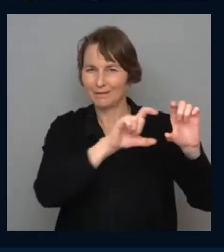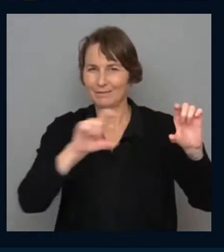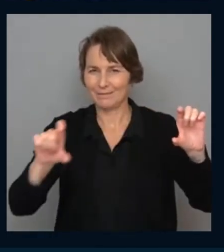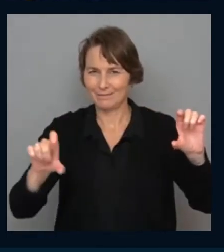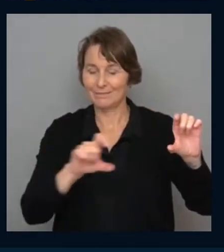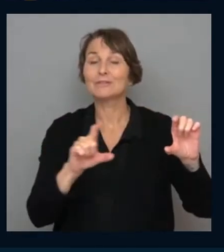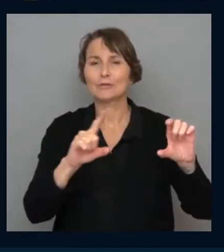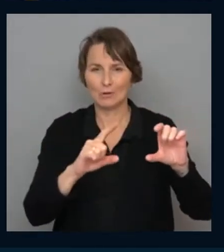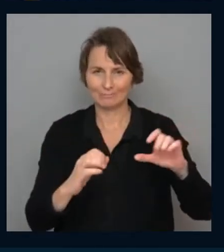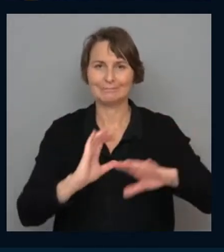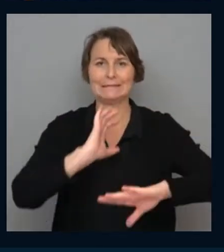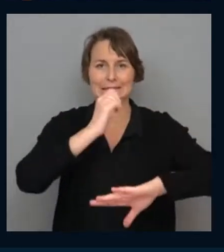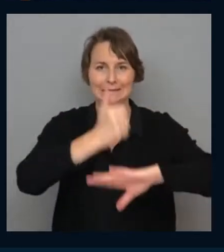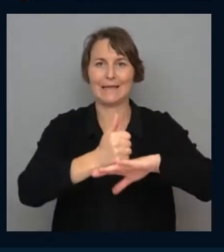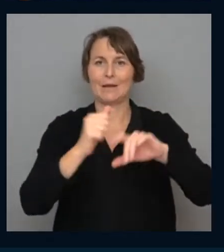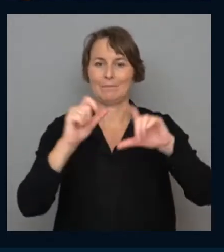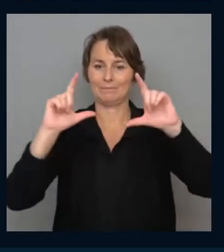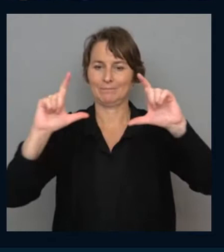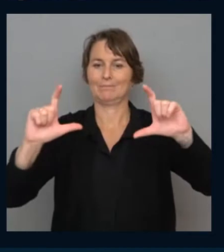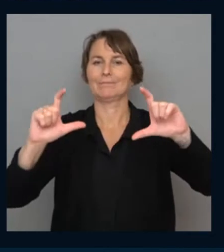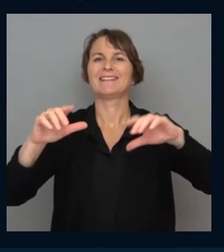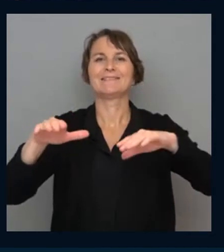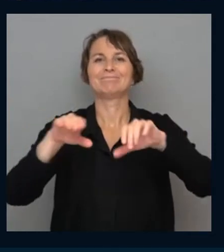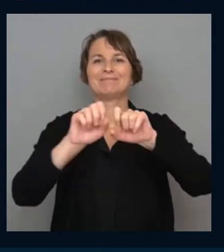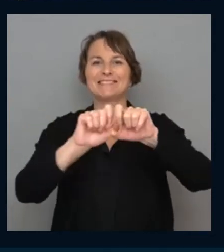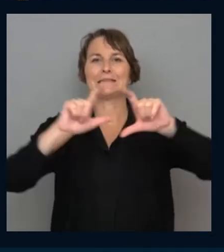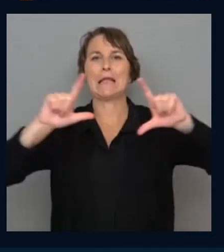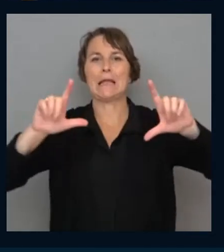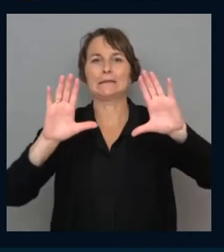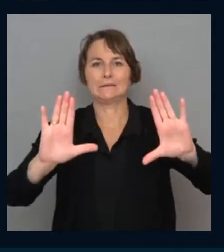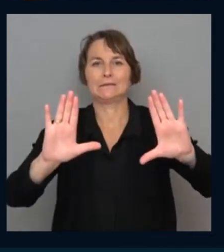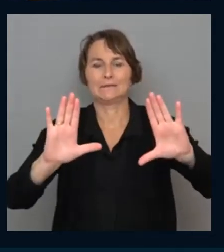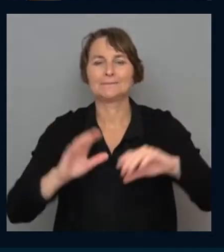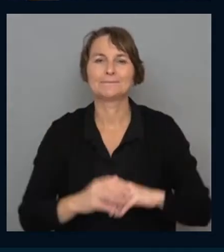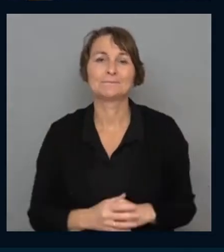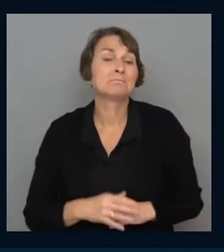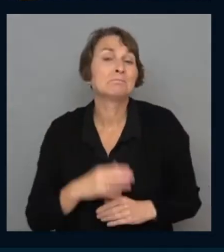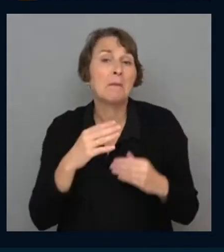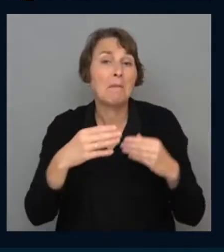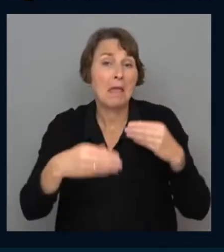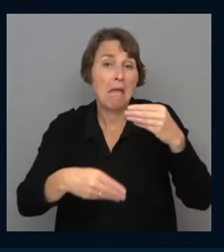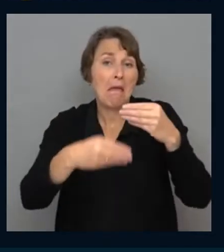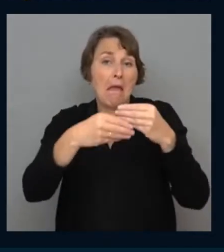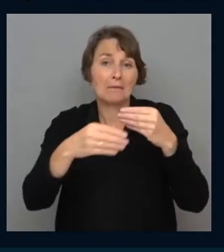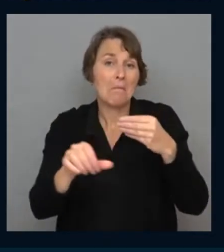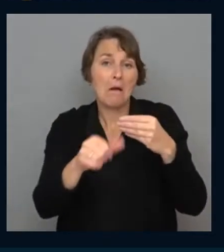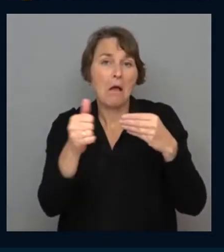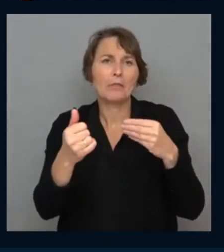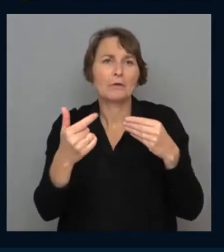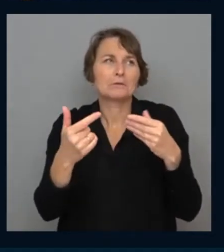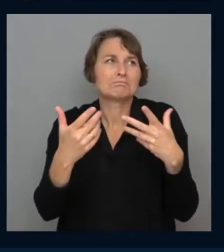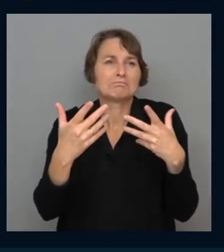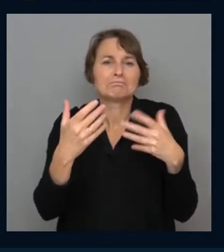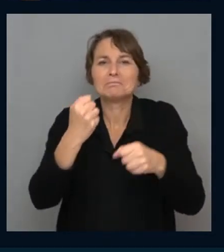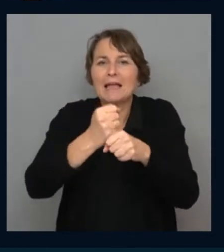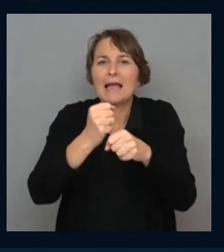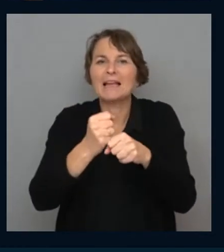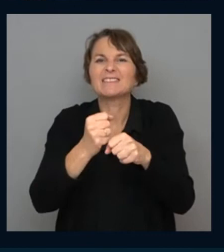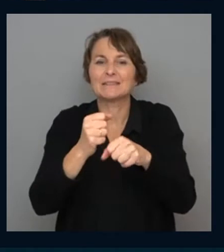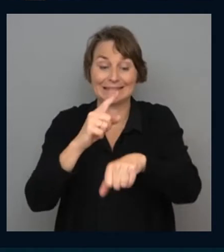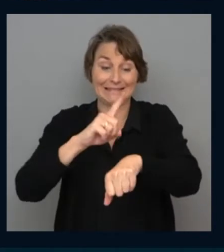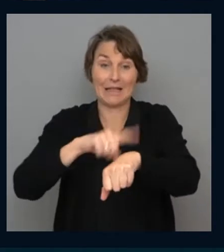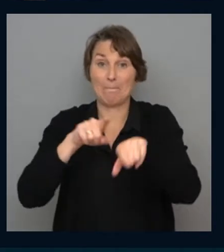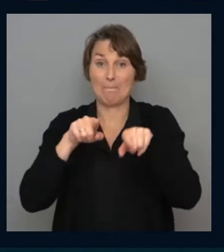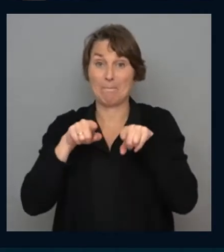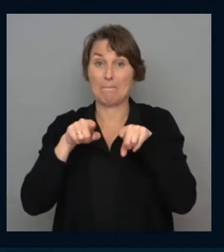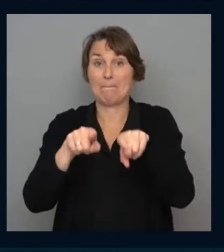do is, I can add another environment. Maybe I want to add a task to go maybe running in parallel. I can add a task that will run in parallel to